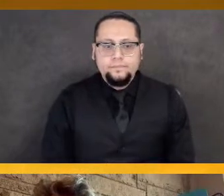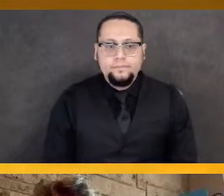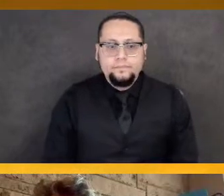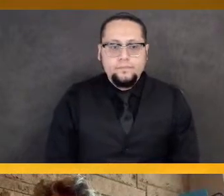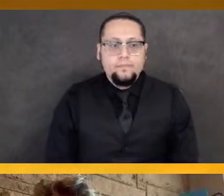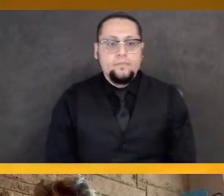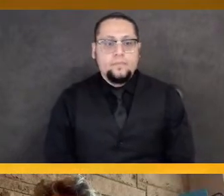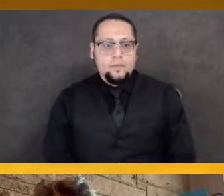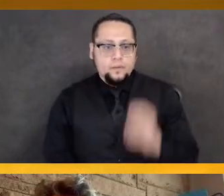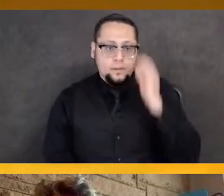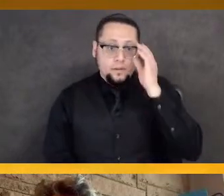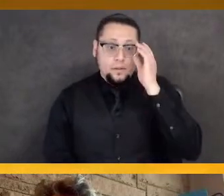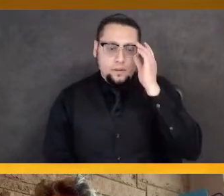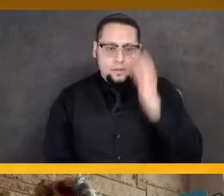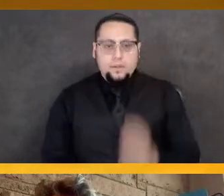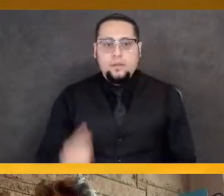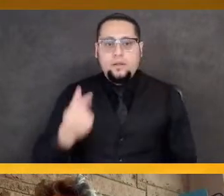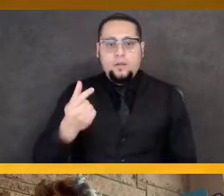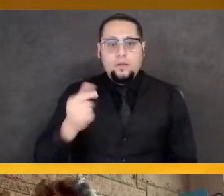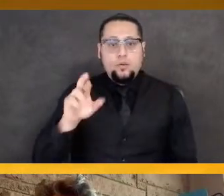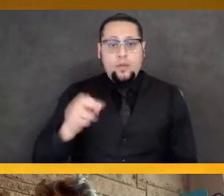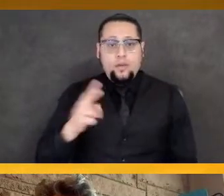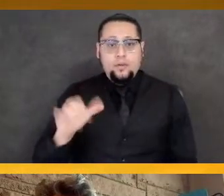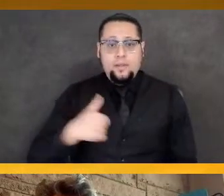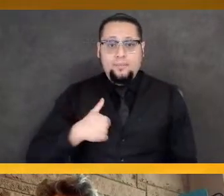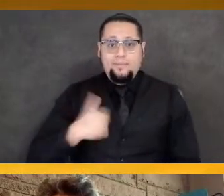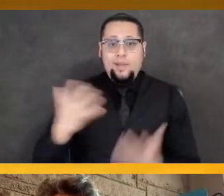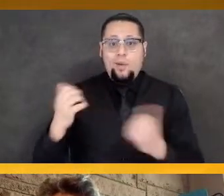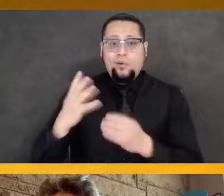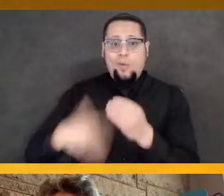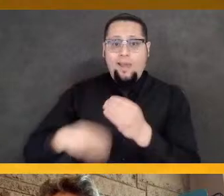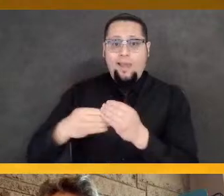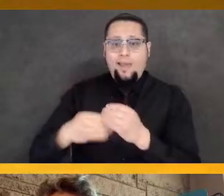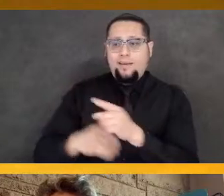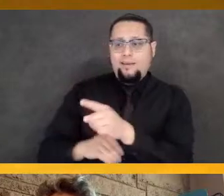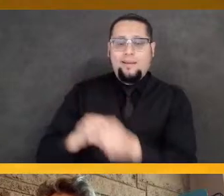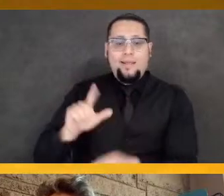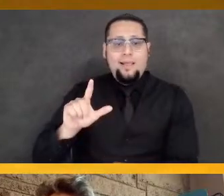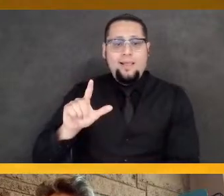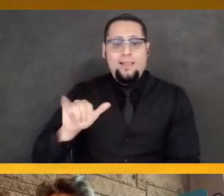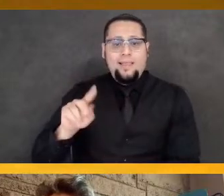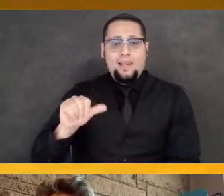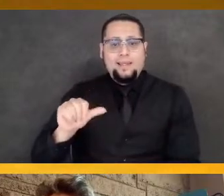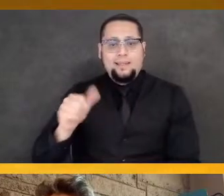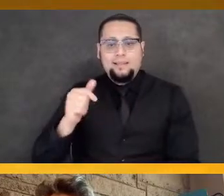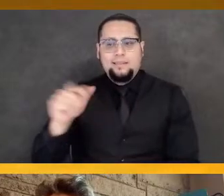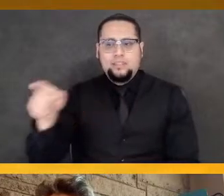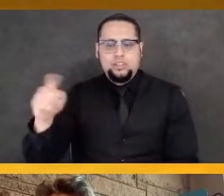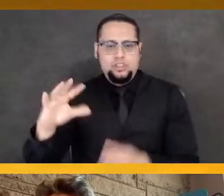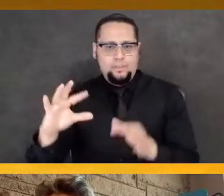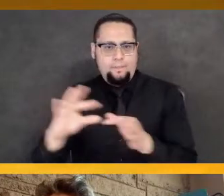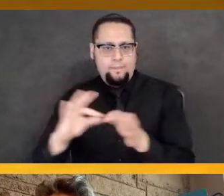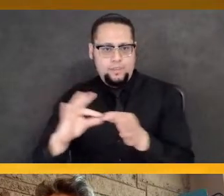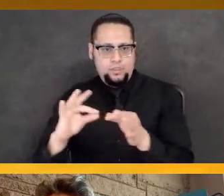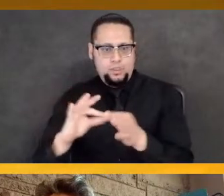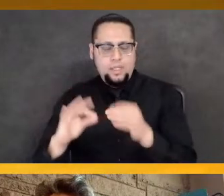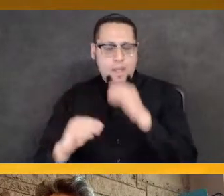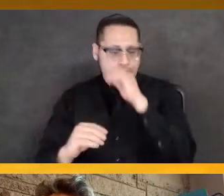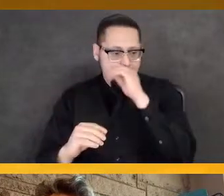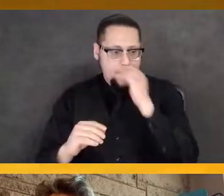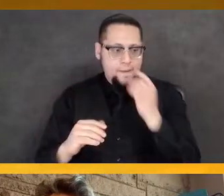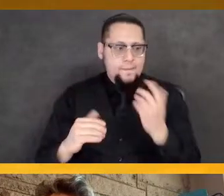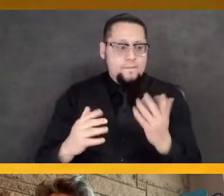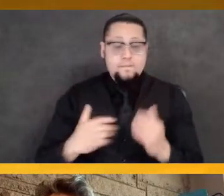Um, I want to add on to what Linda Jimenez said earlier. From